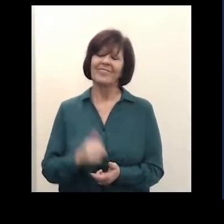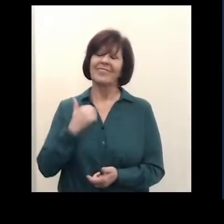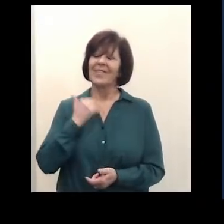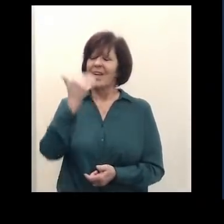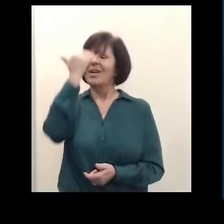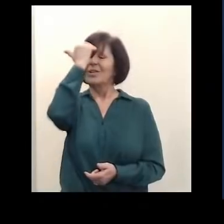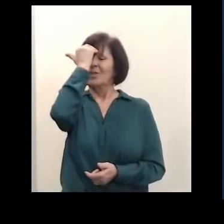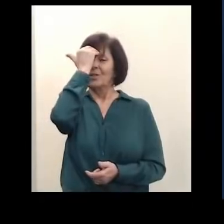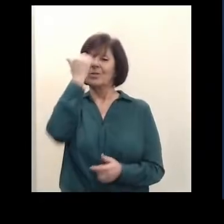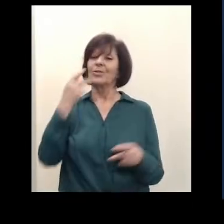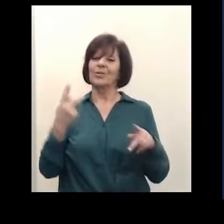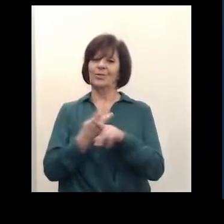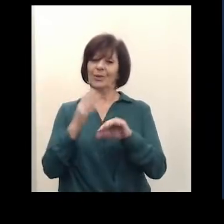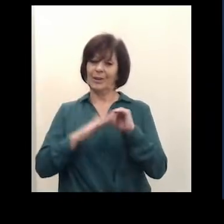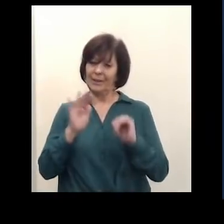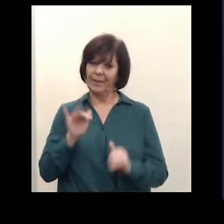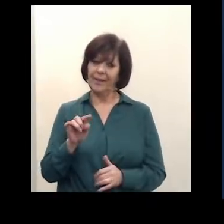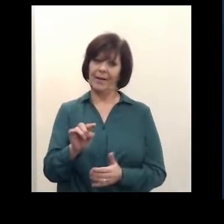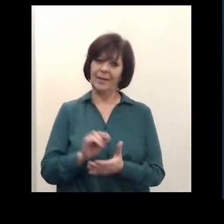in the hospital than that. We have,